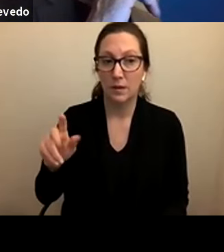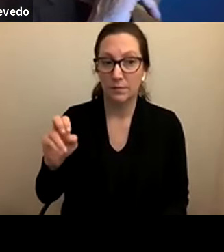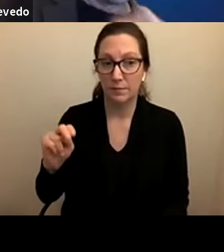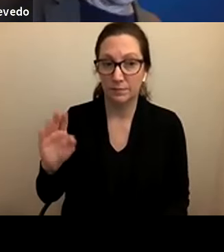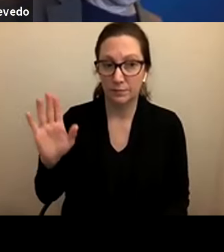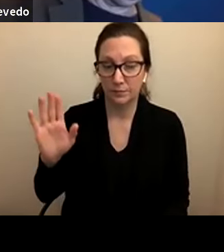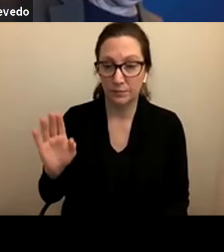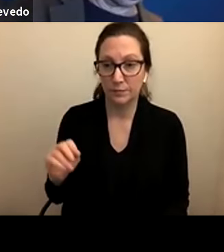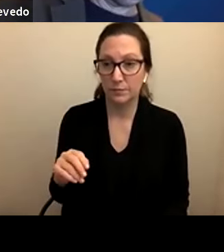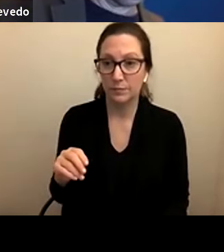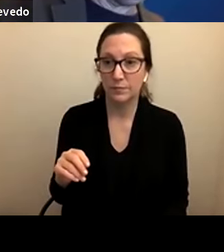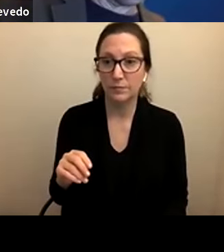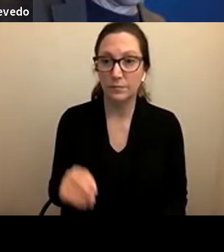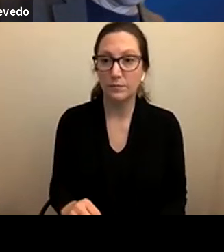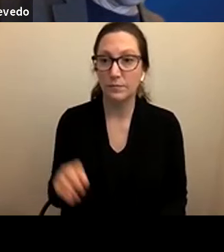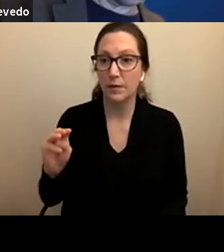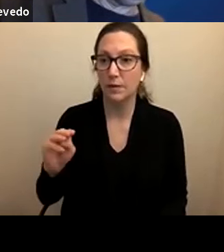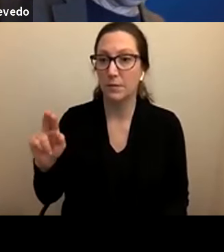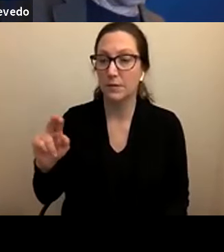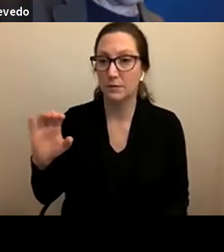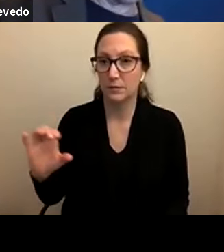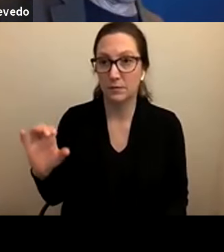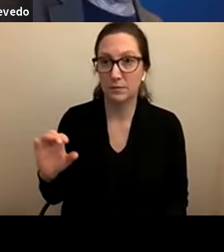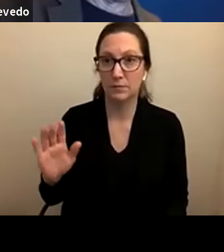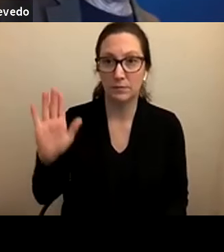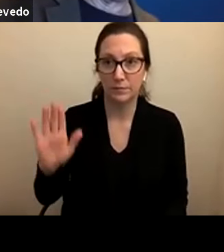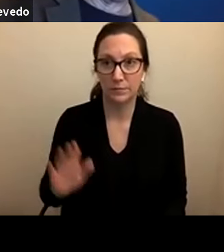Aye. and Mr. Contempasses.